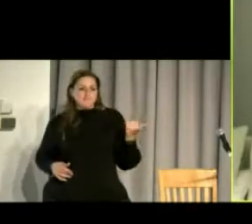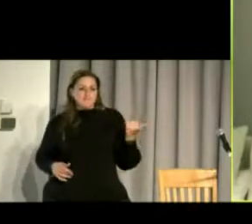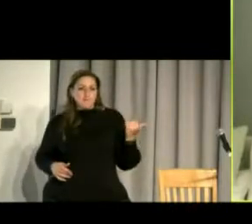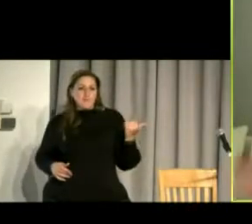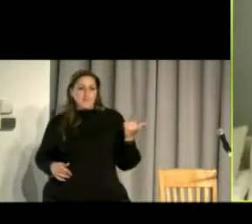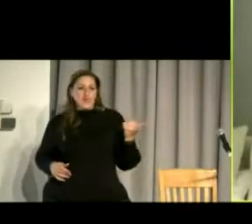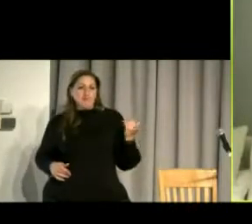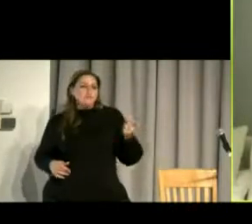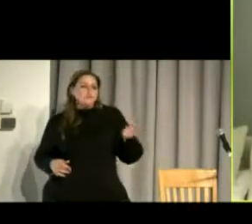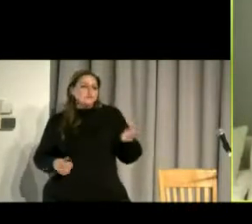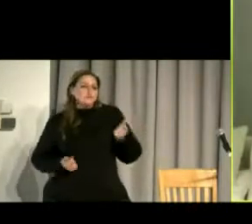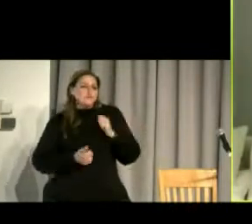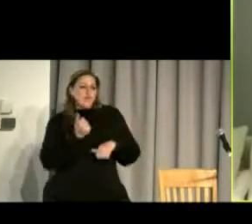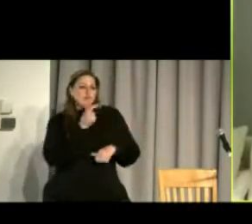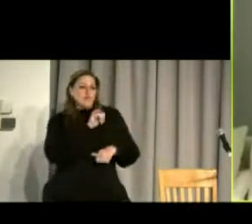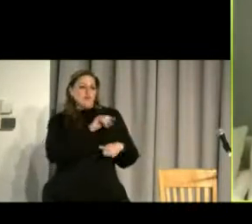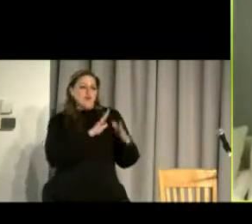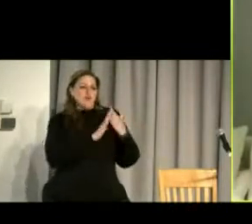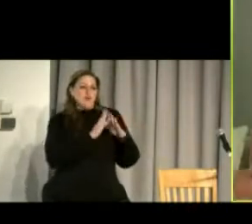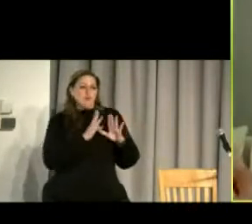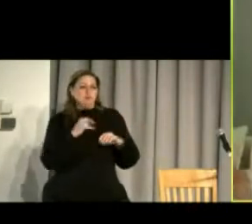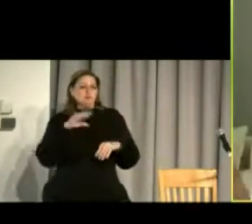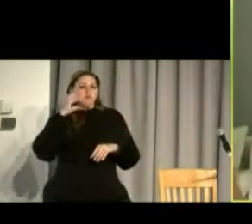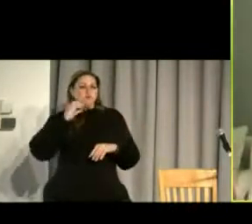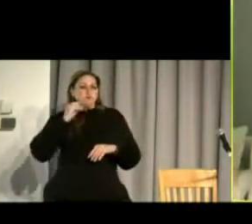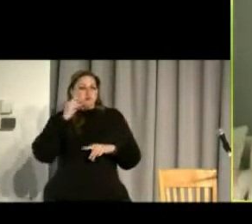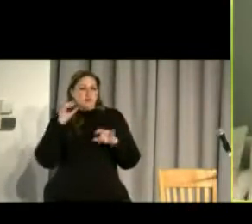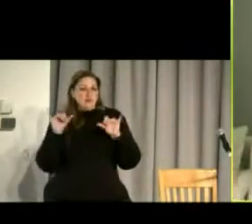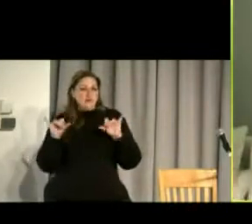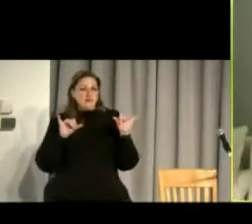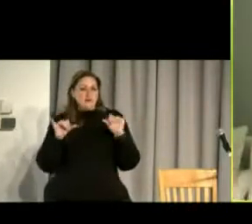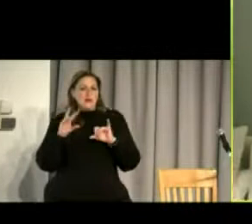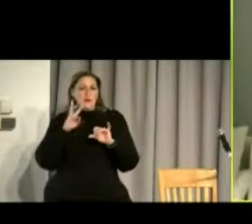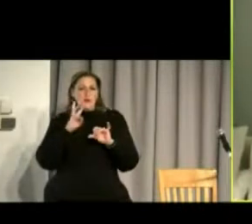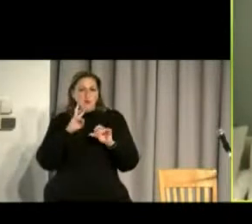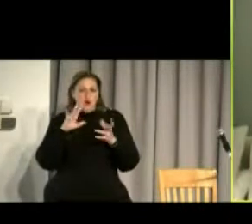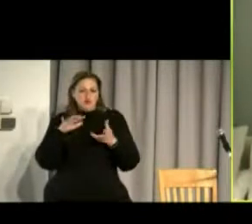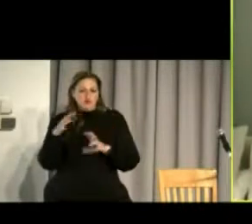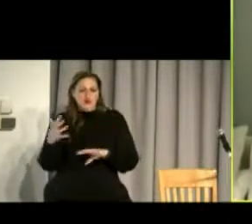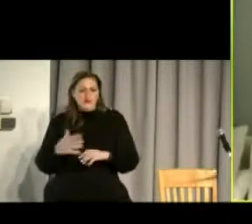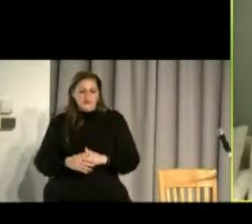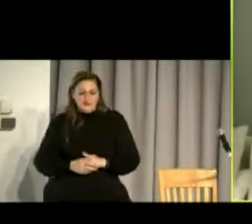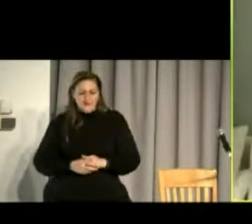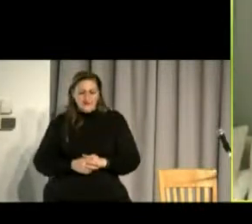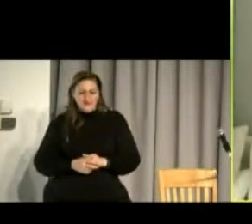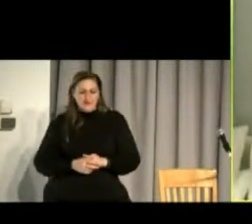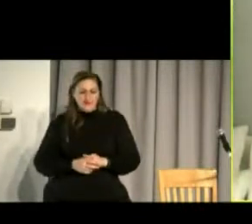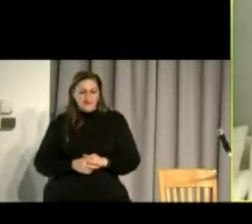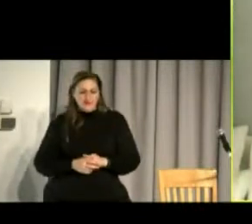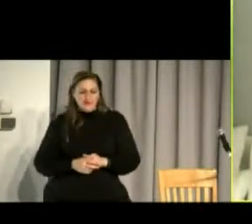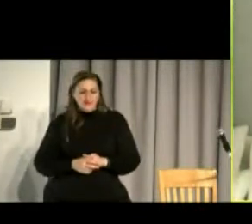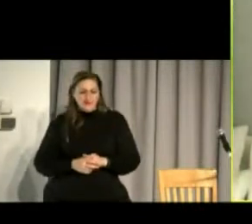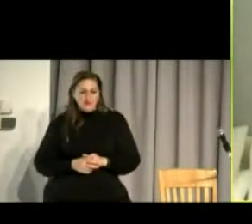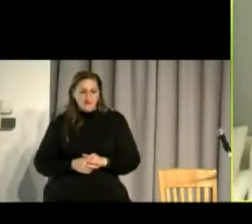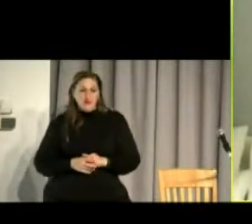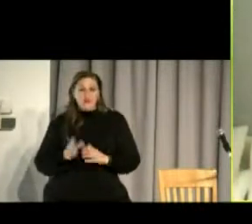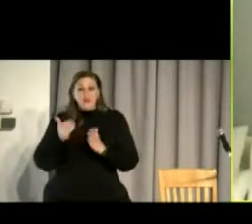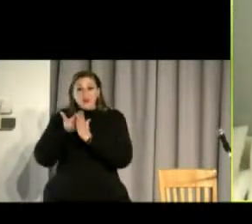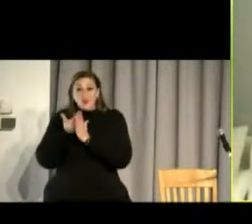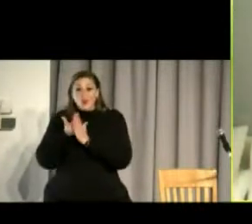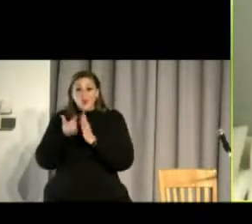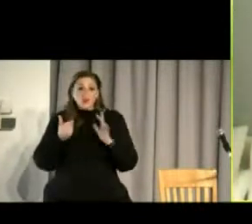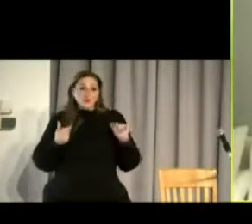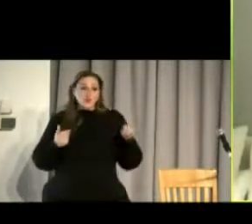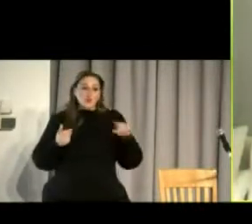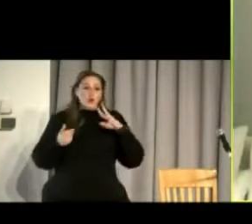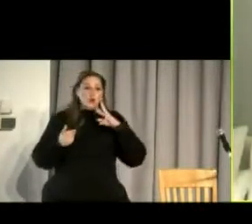a significant portion of that community experienced the same water crisis we experienced. Those who were closer to the water